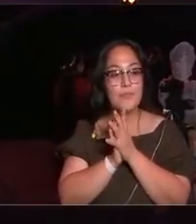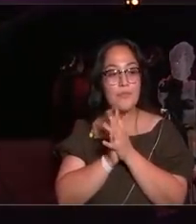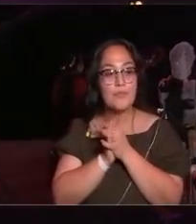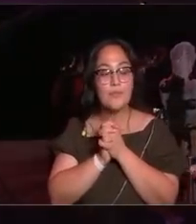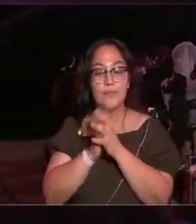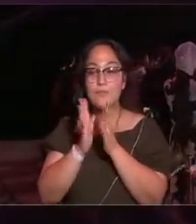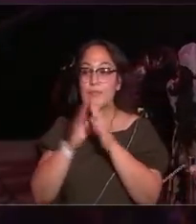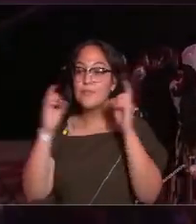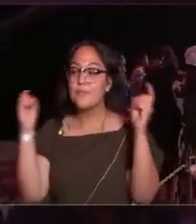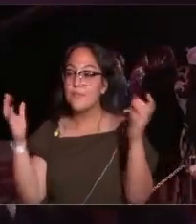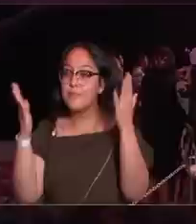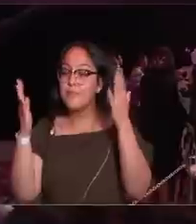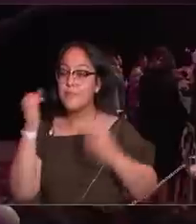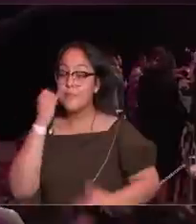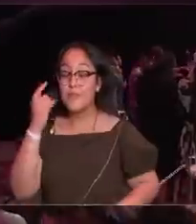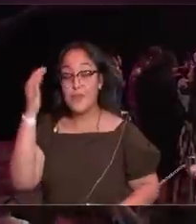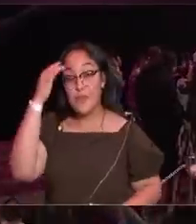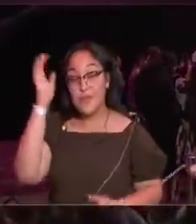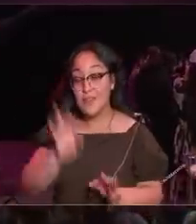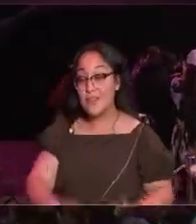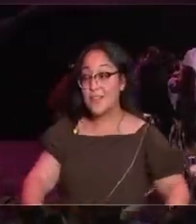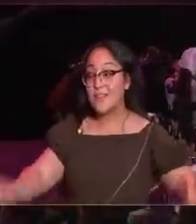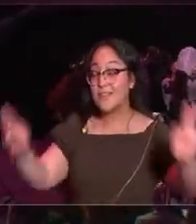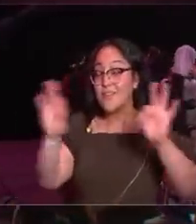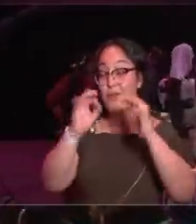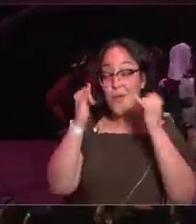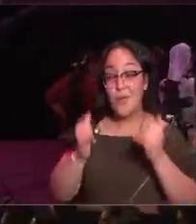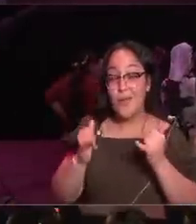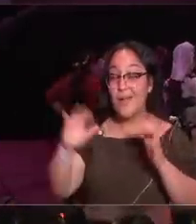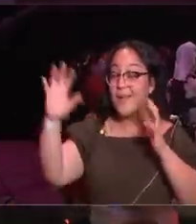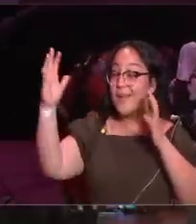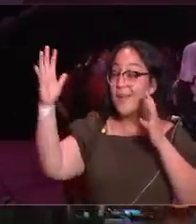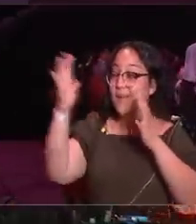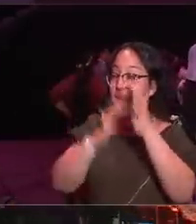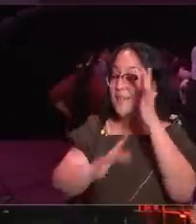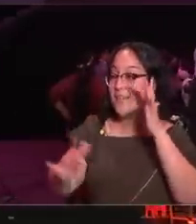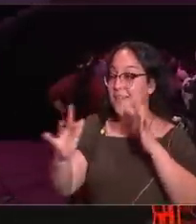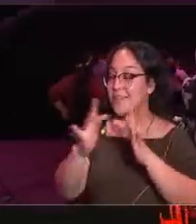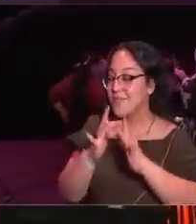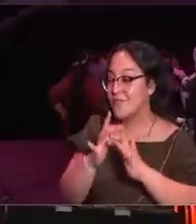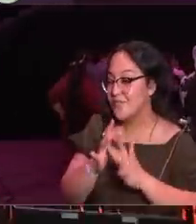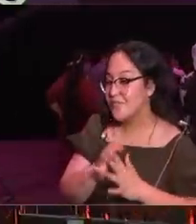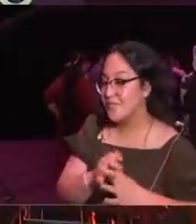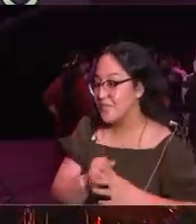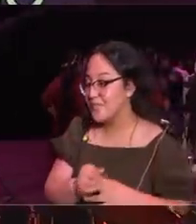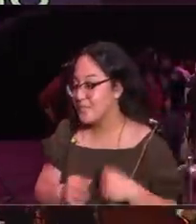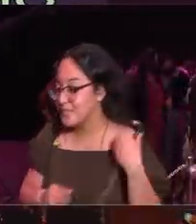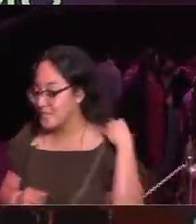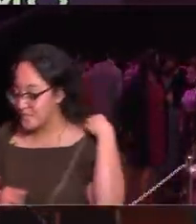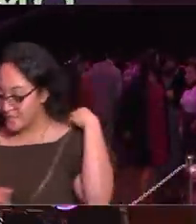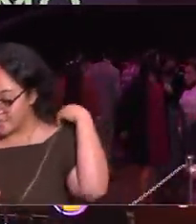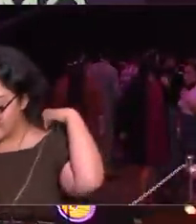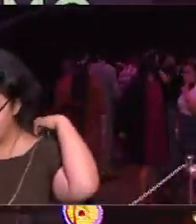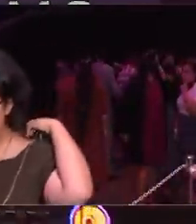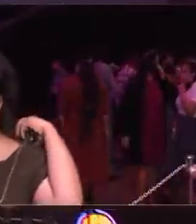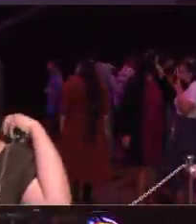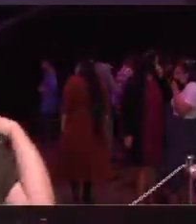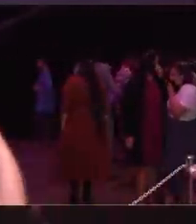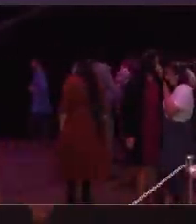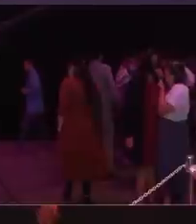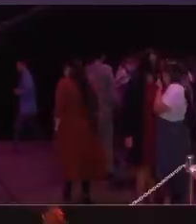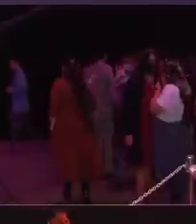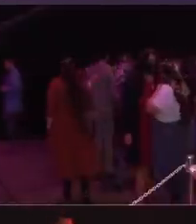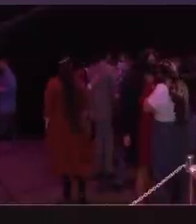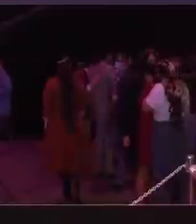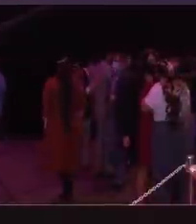digno. Hallelujah. If you know He's worthy, could you give Jesus a great hand clap of praise? Come on, if it's for the King of Kings, let's give it